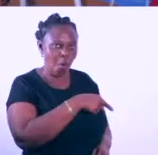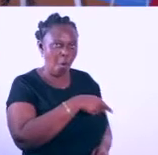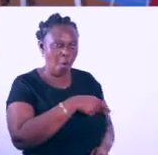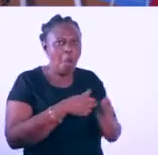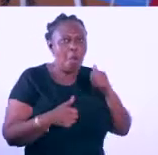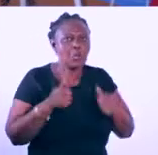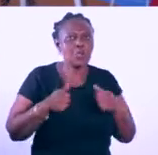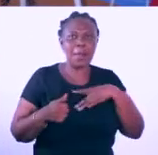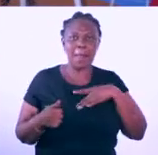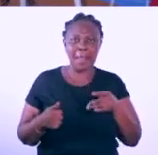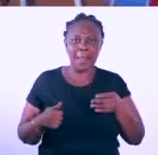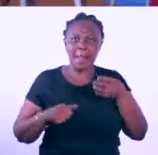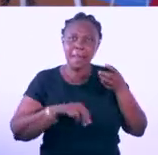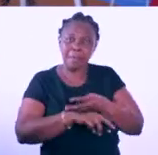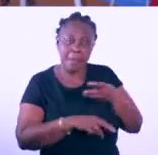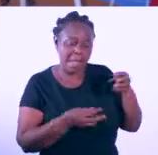one would you like to do first?